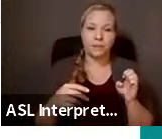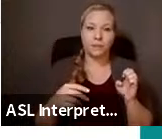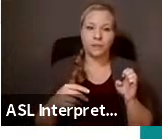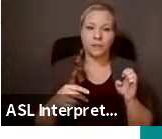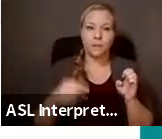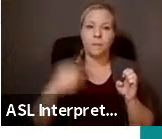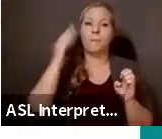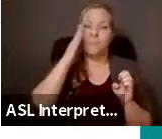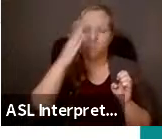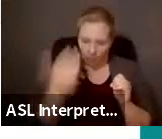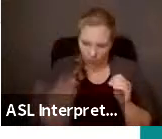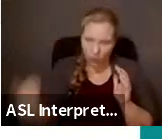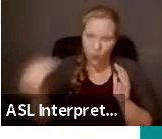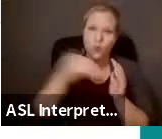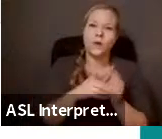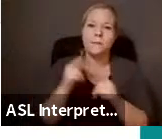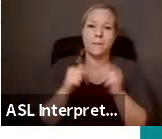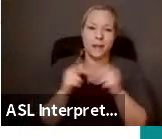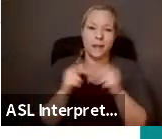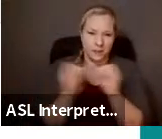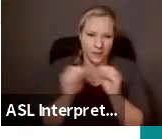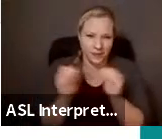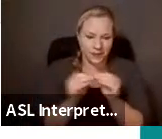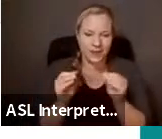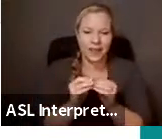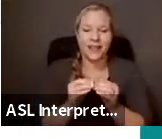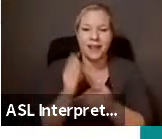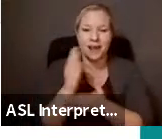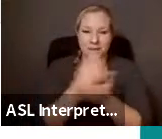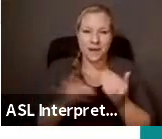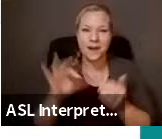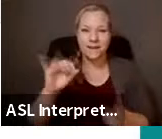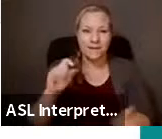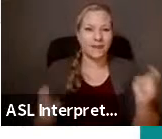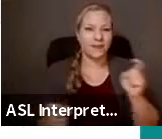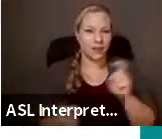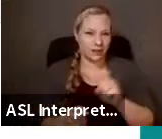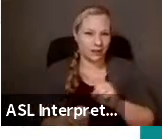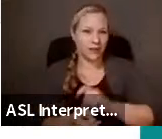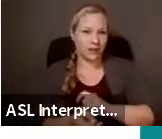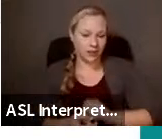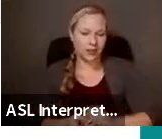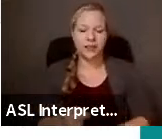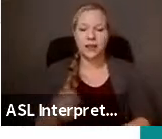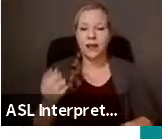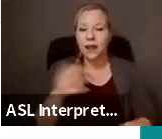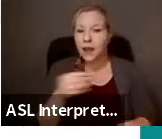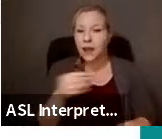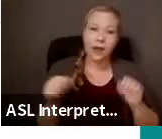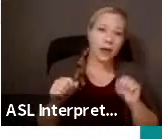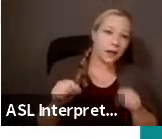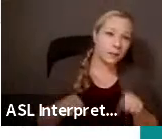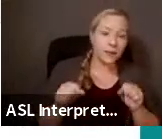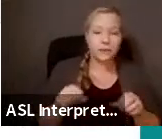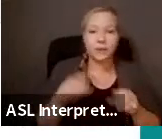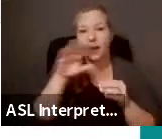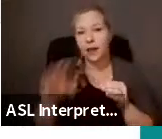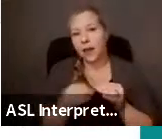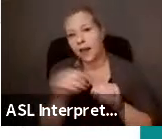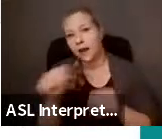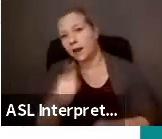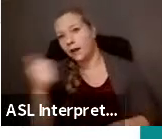the interchange reconfiguration. And there will likely be a new local street that connects